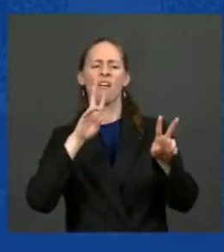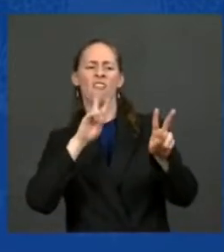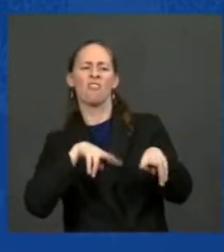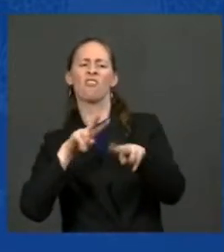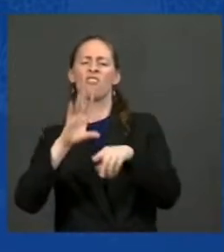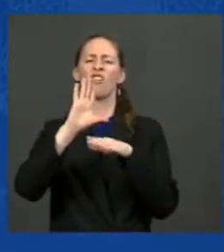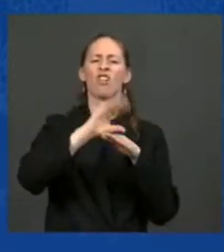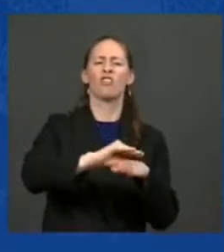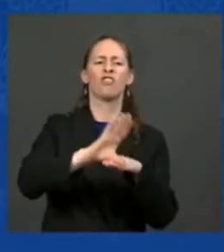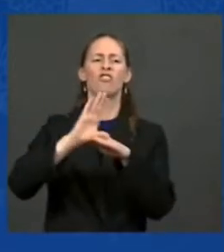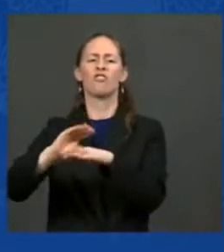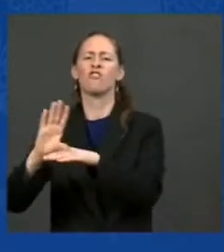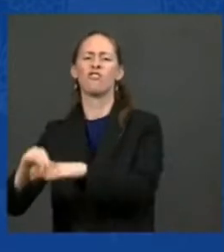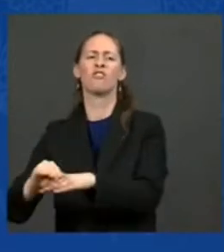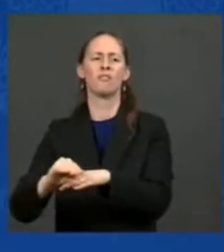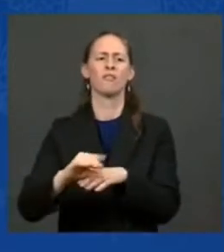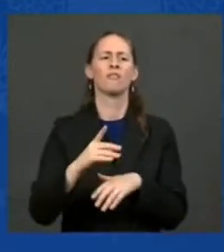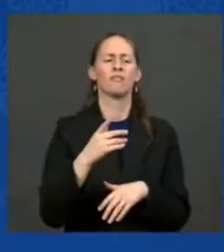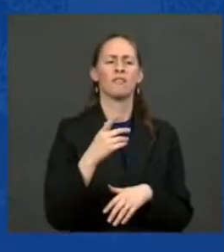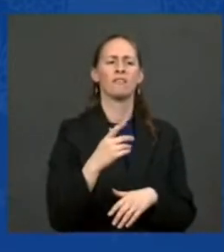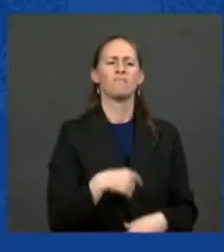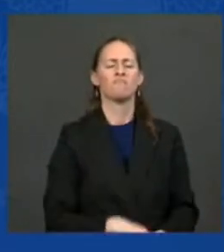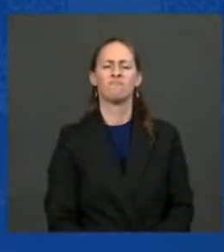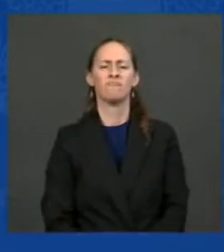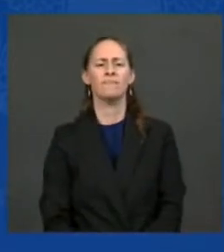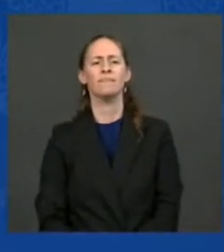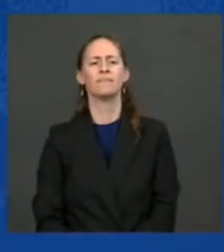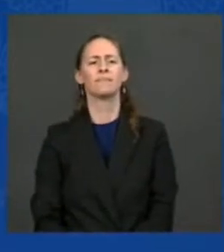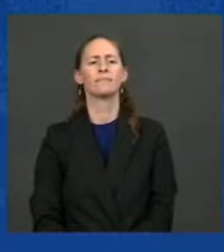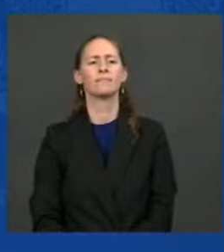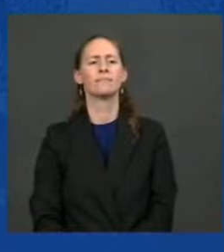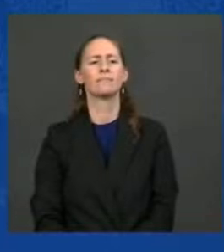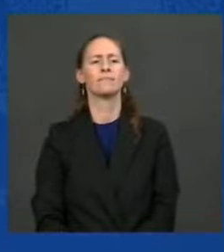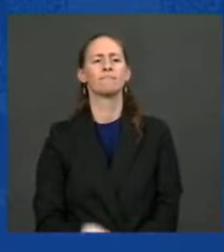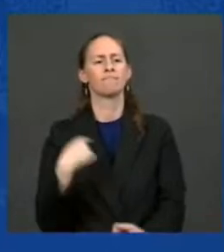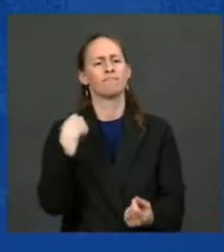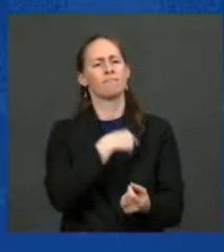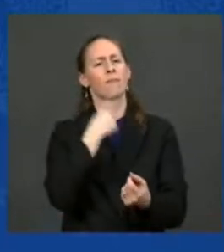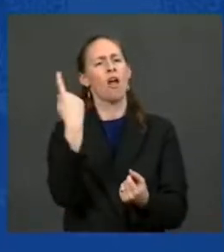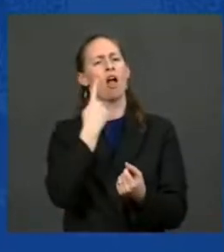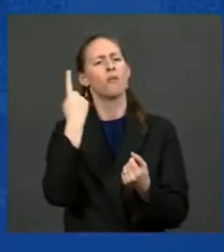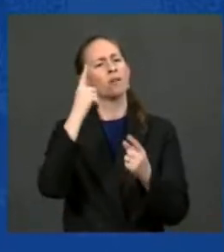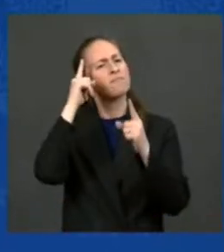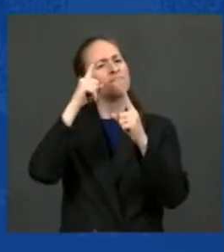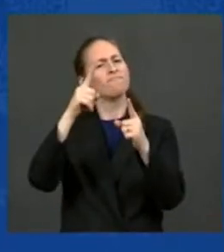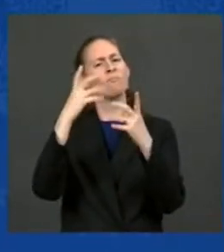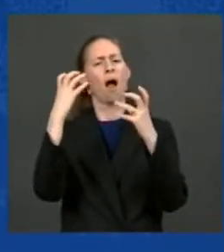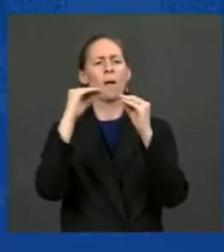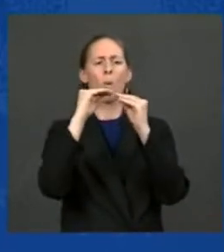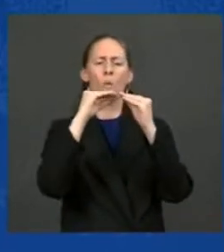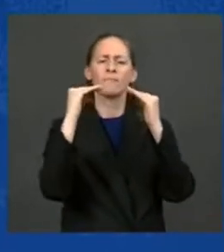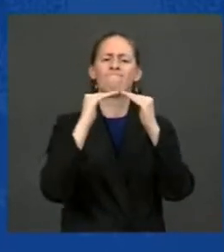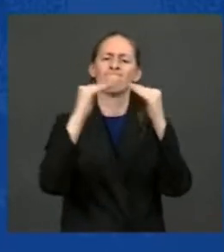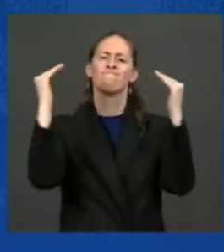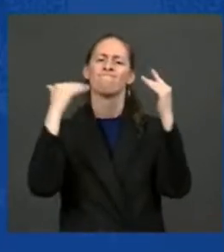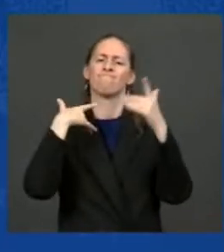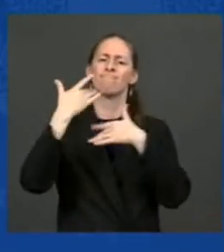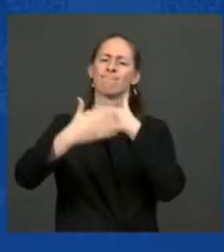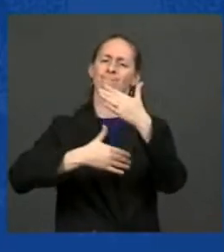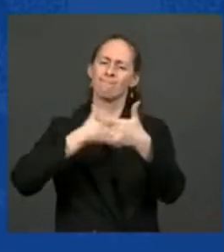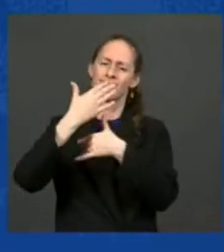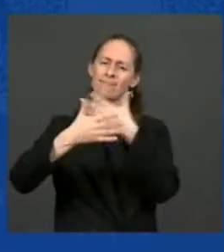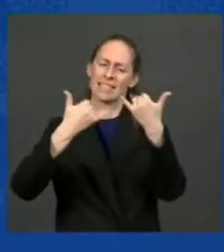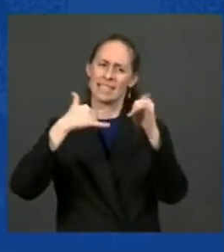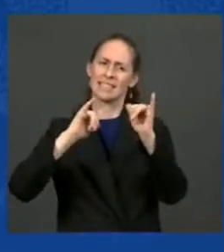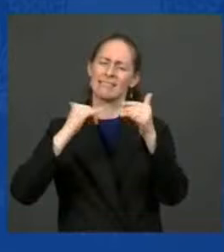it. The arc has always bent closer and closer to justice and inclusion. The